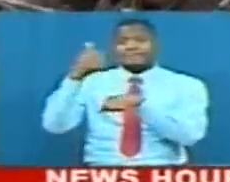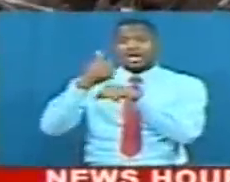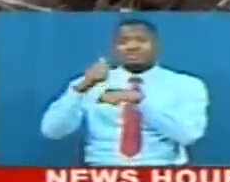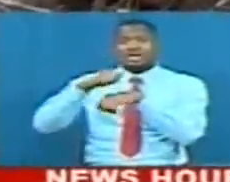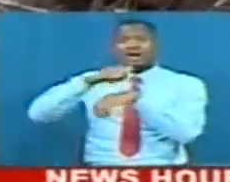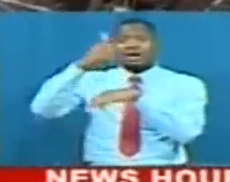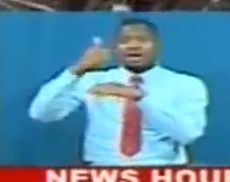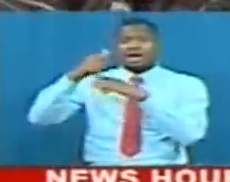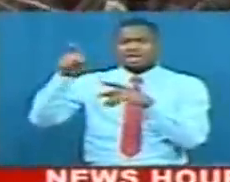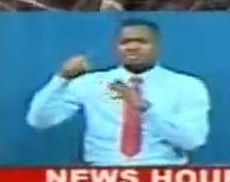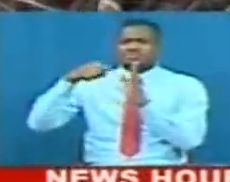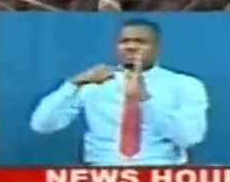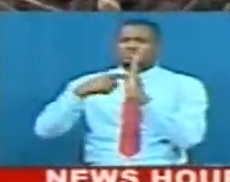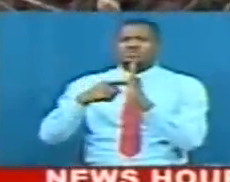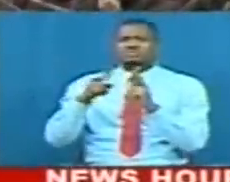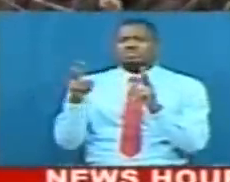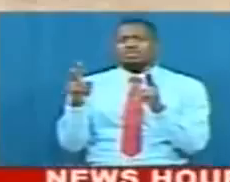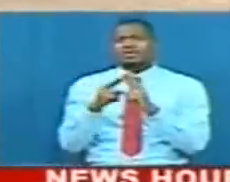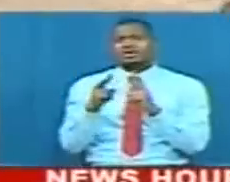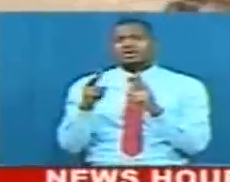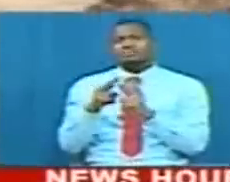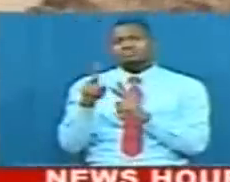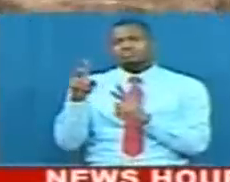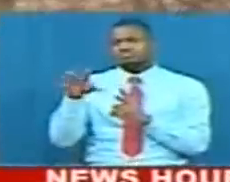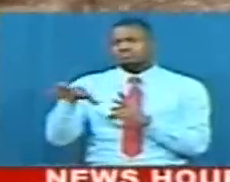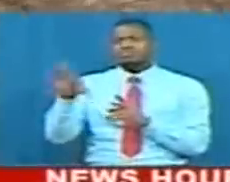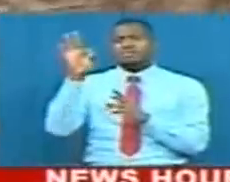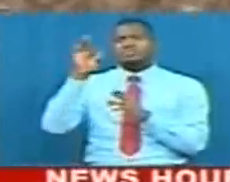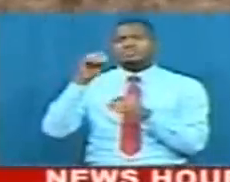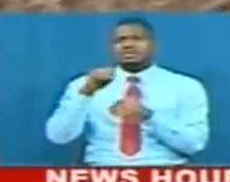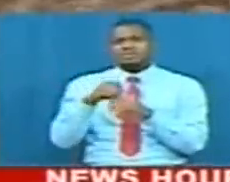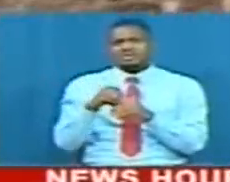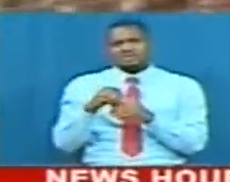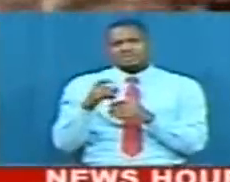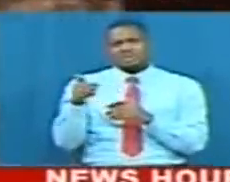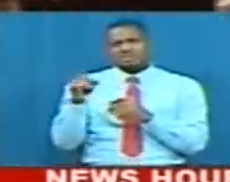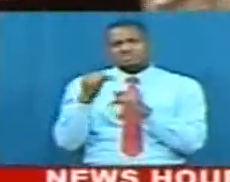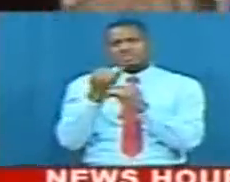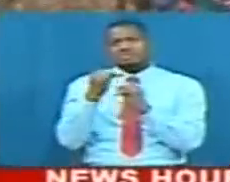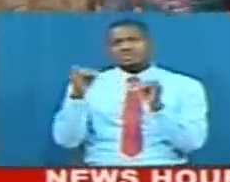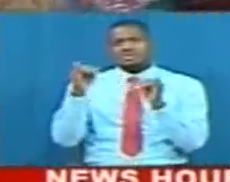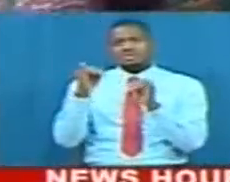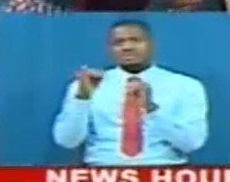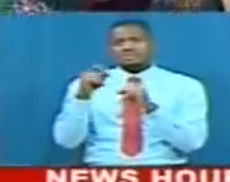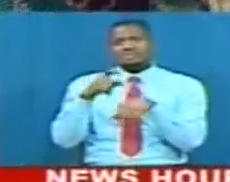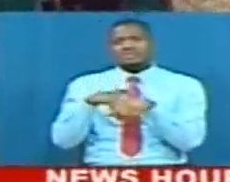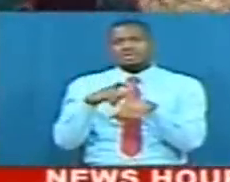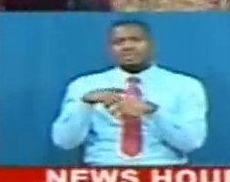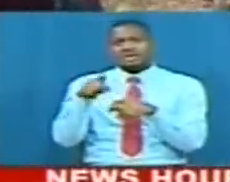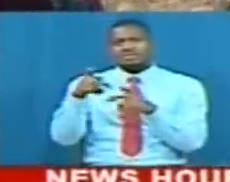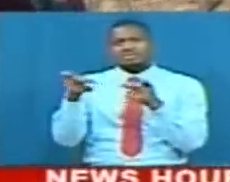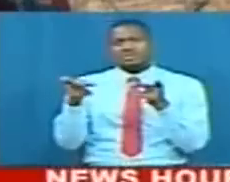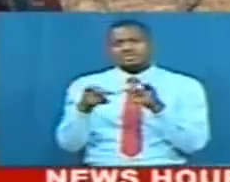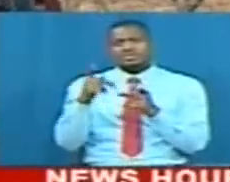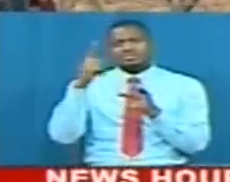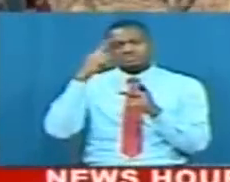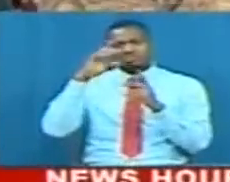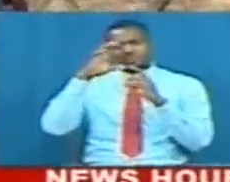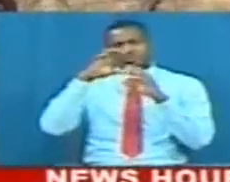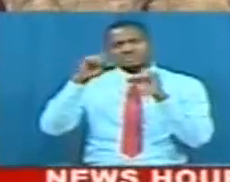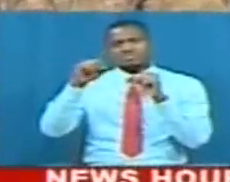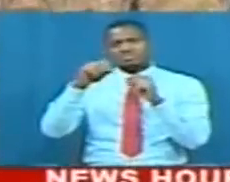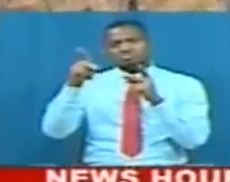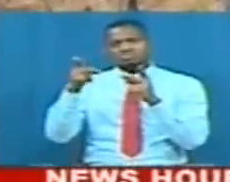which appears to be out of the radar now, was identified in the immediate post-independence period as a base for